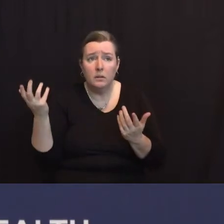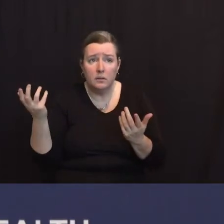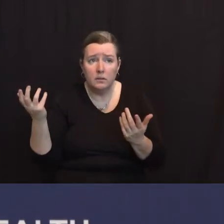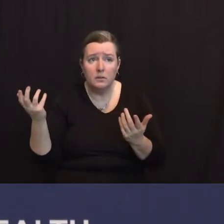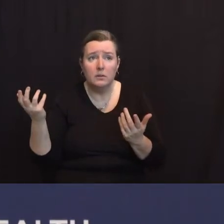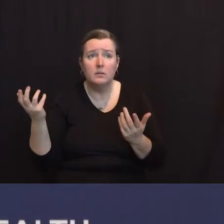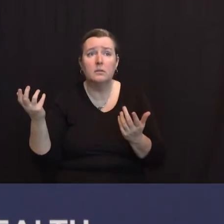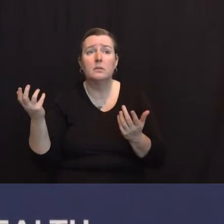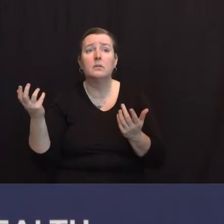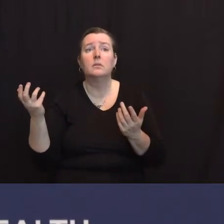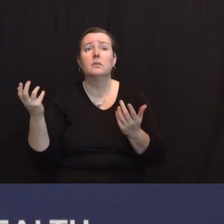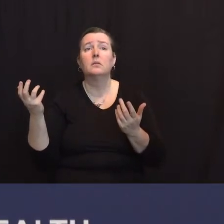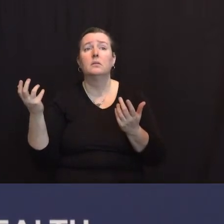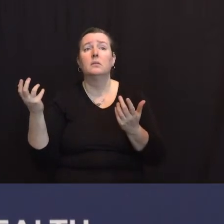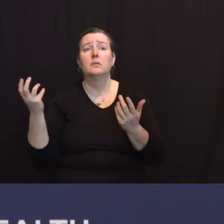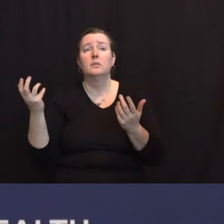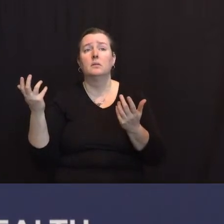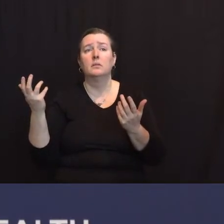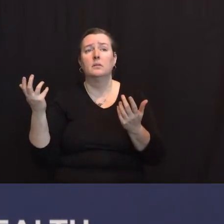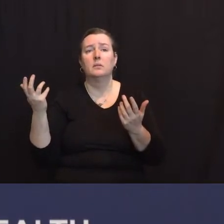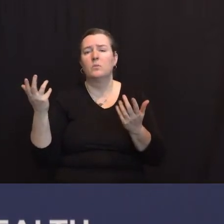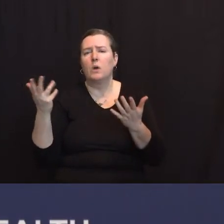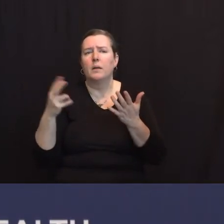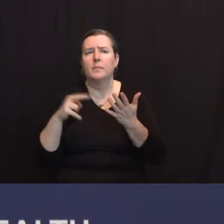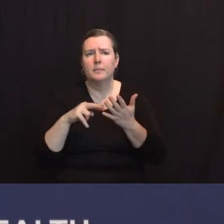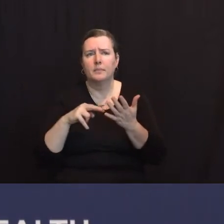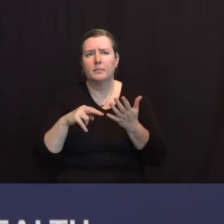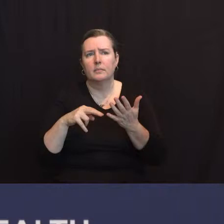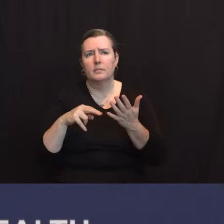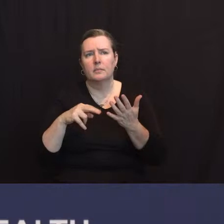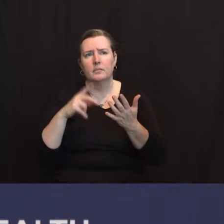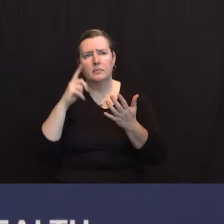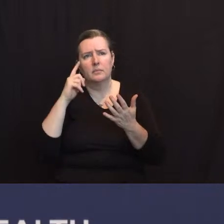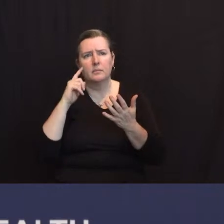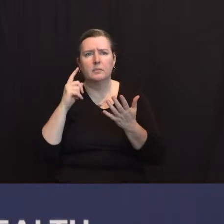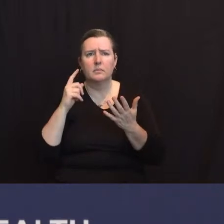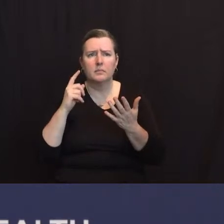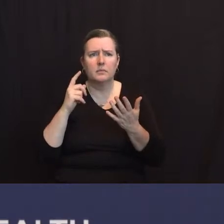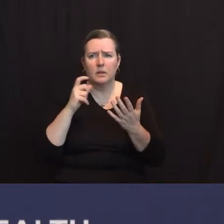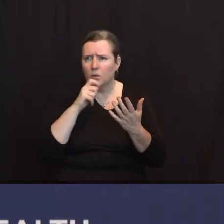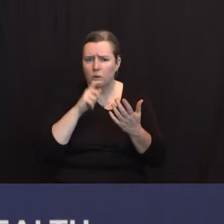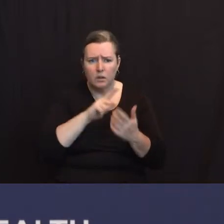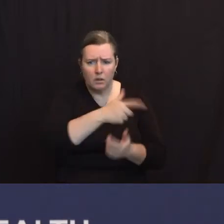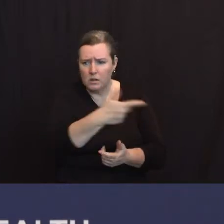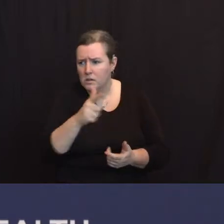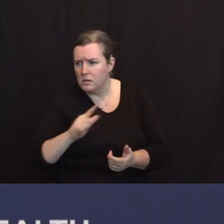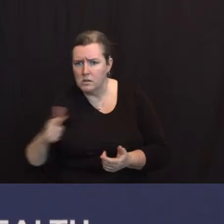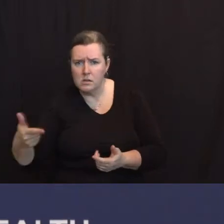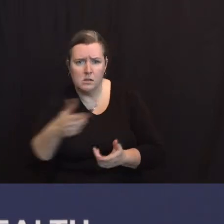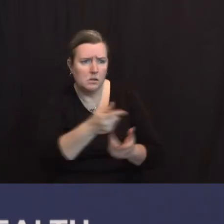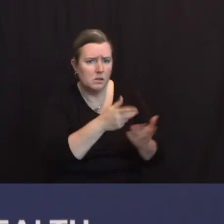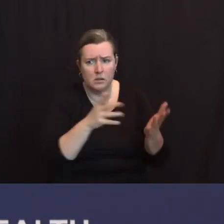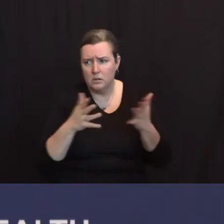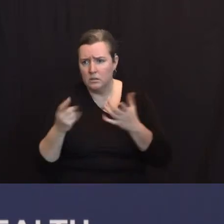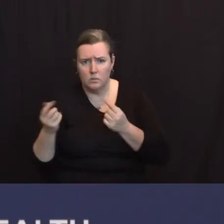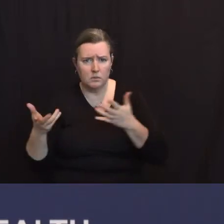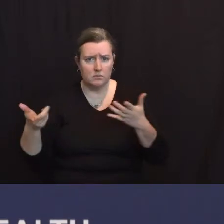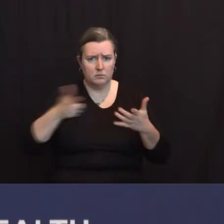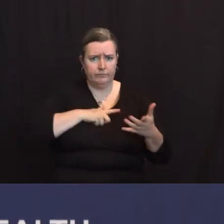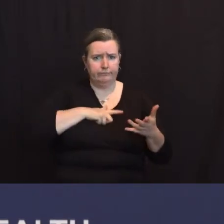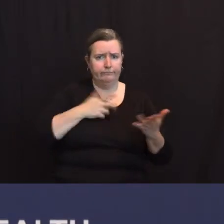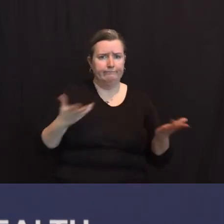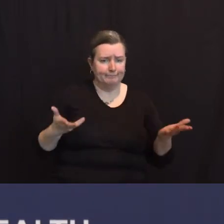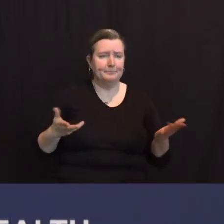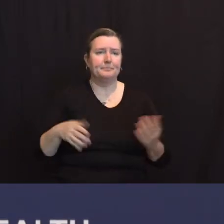like. And so I would just repeat something I mentioned earlier. The supply-demand imbalance, I'm going to say that, I'm going to go out on a limb, Judy, will